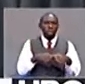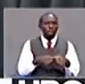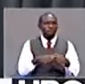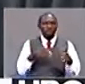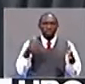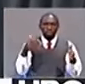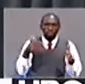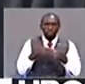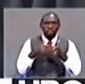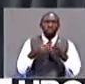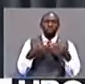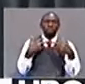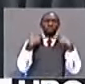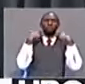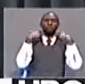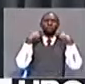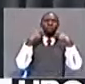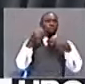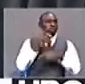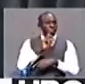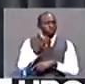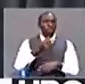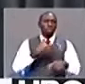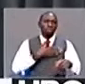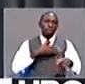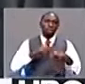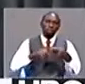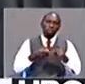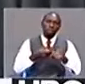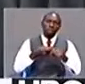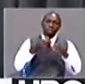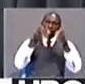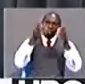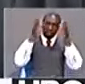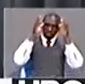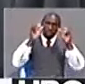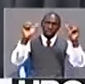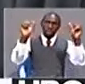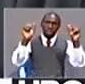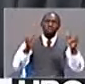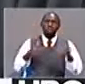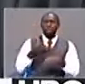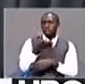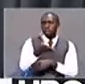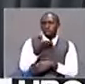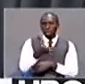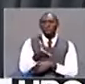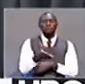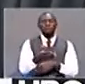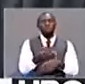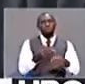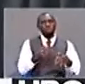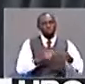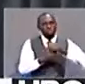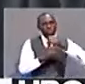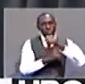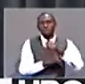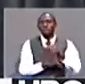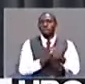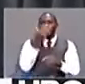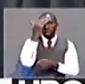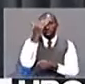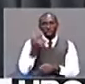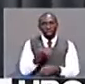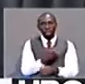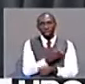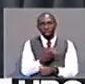my friend the President, we'll always be there for the Catholic community. And he managed to link us,